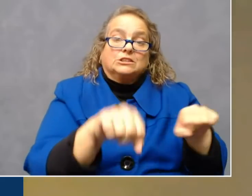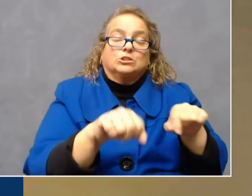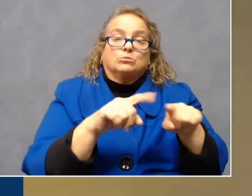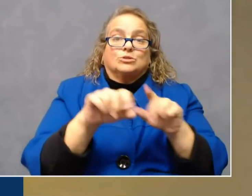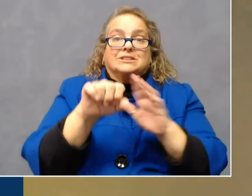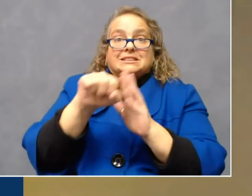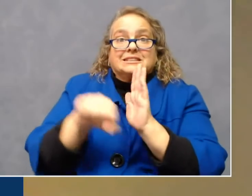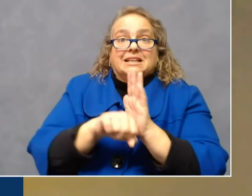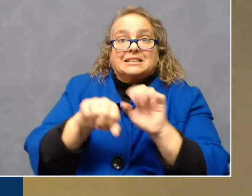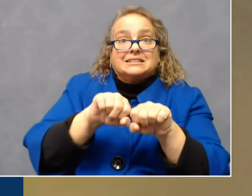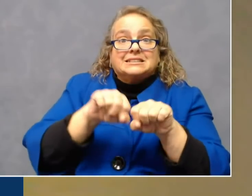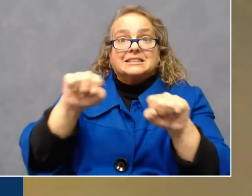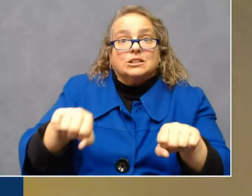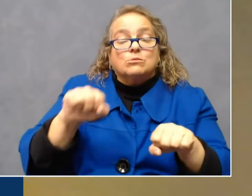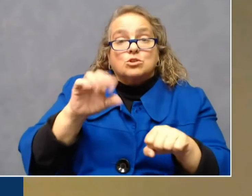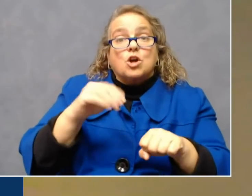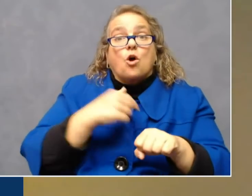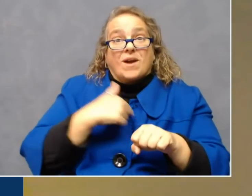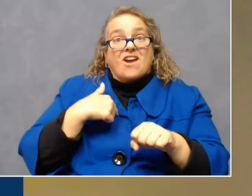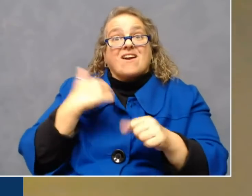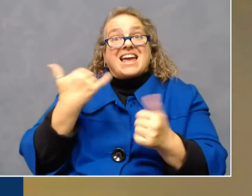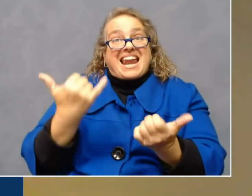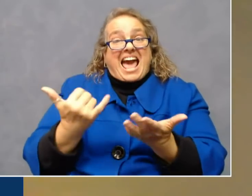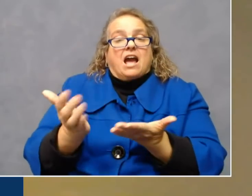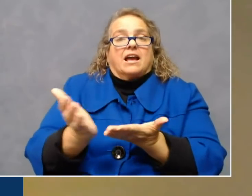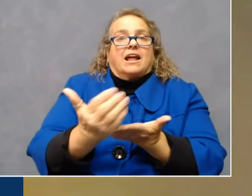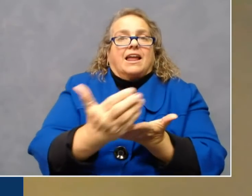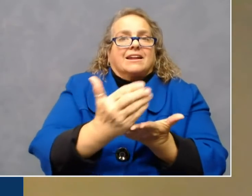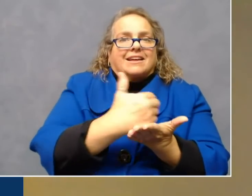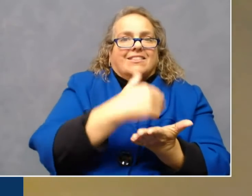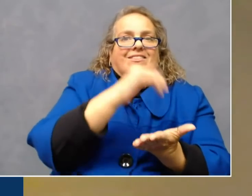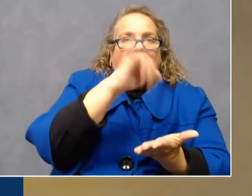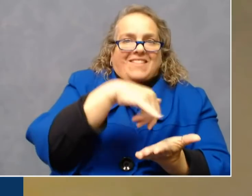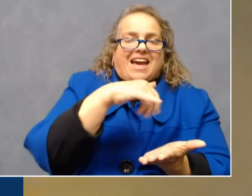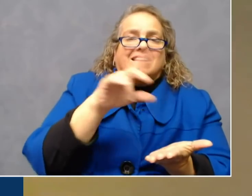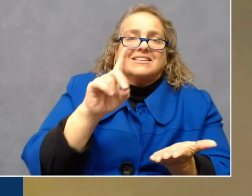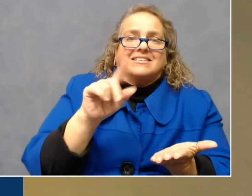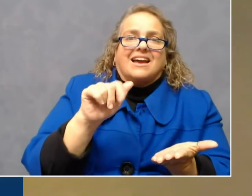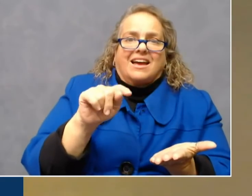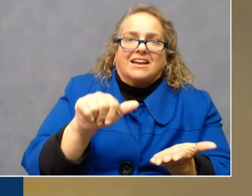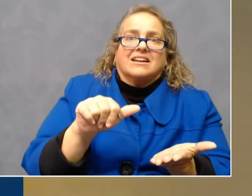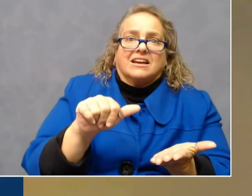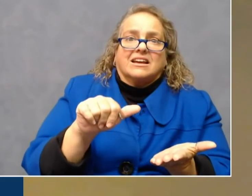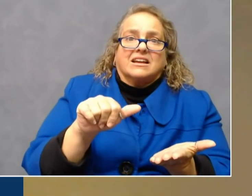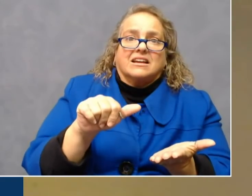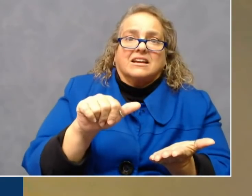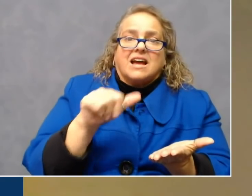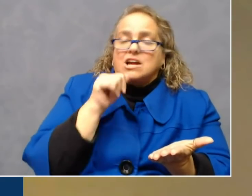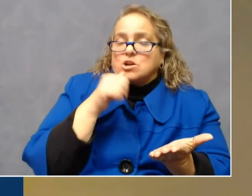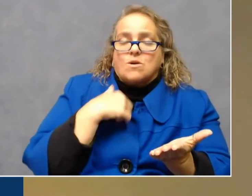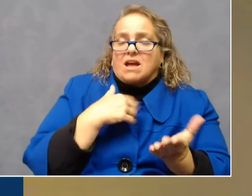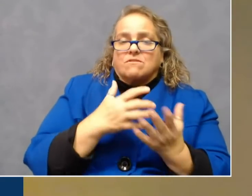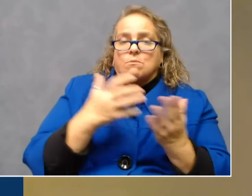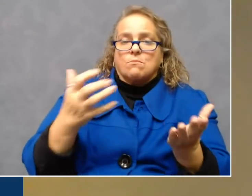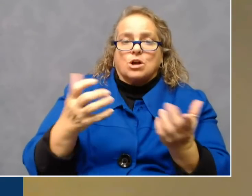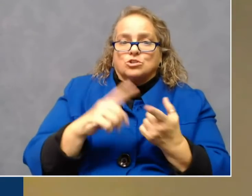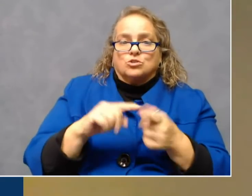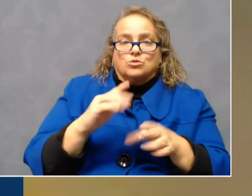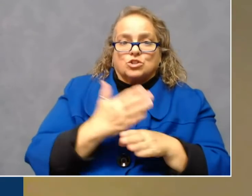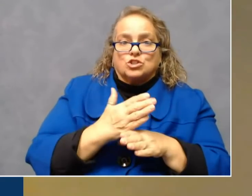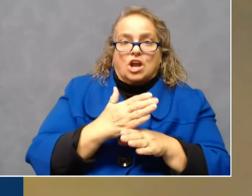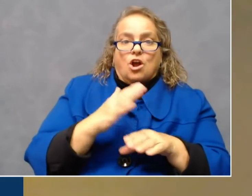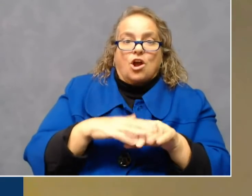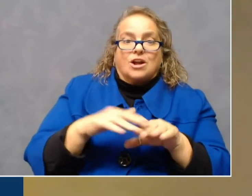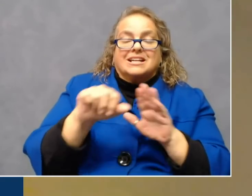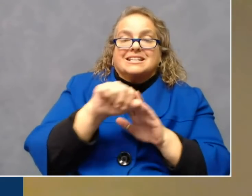are accumulating data. We just don't have much yet that we can share on a statewide